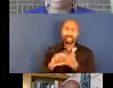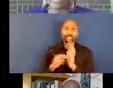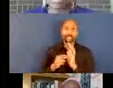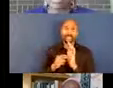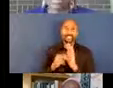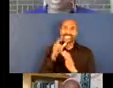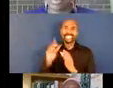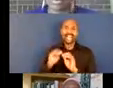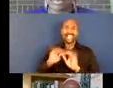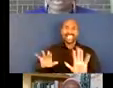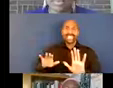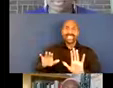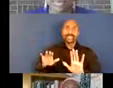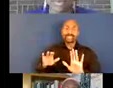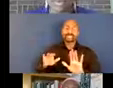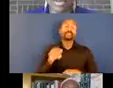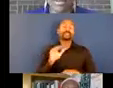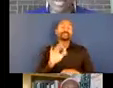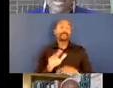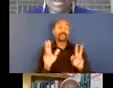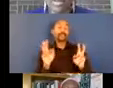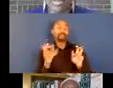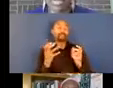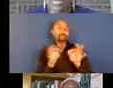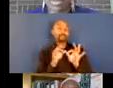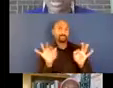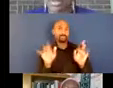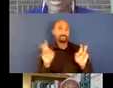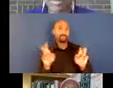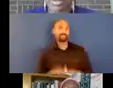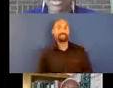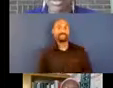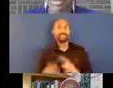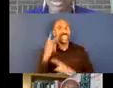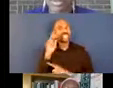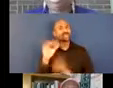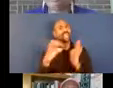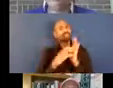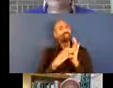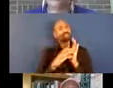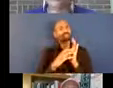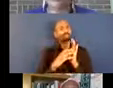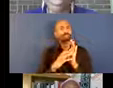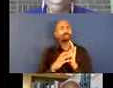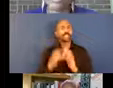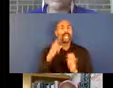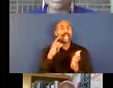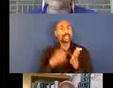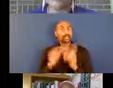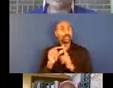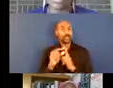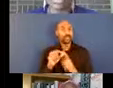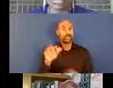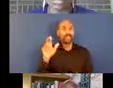explicit," end quote. When I look at the statement posted on the website, I notice the word race